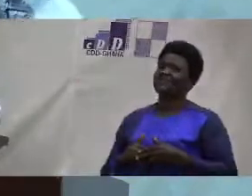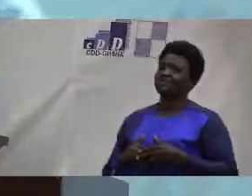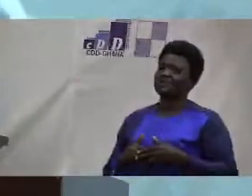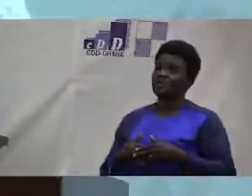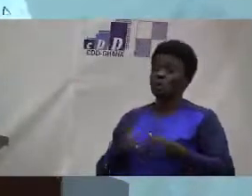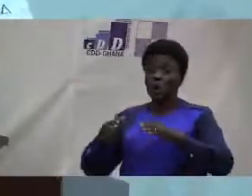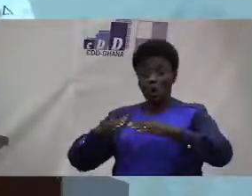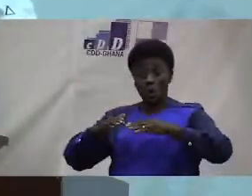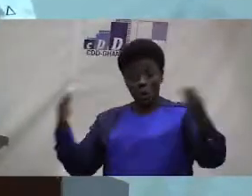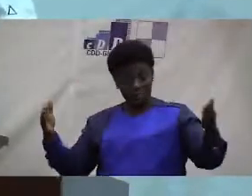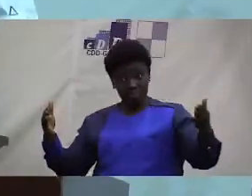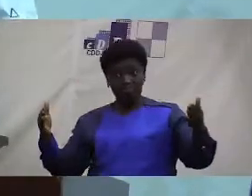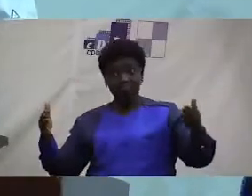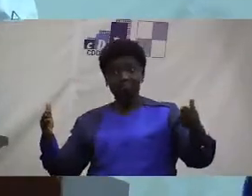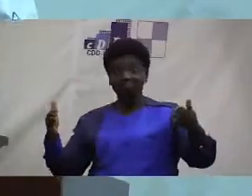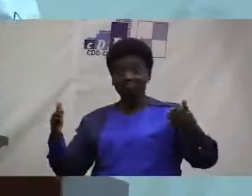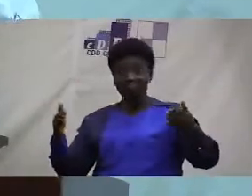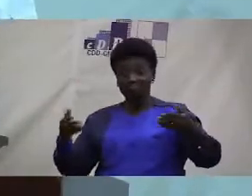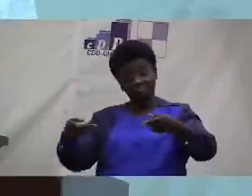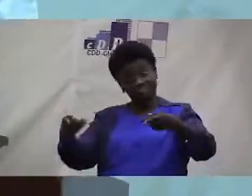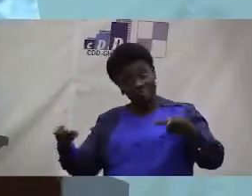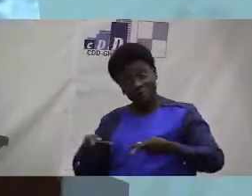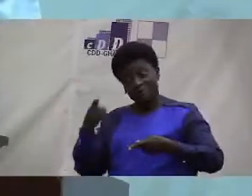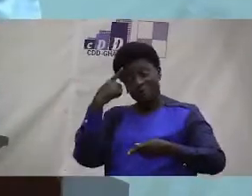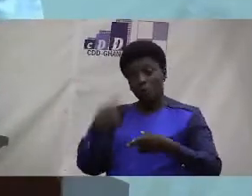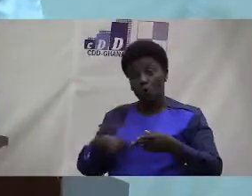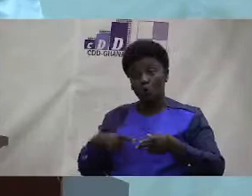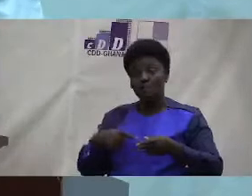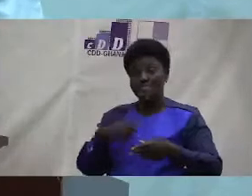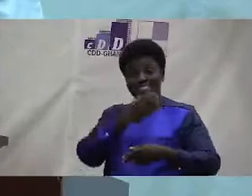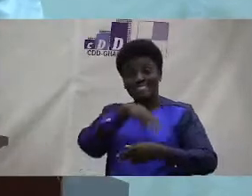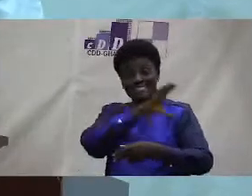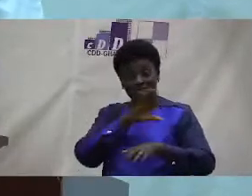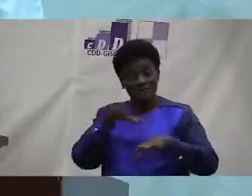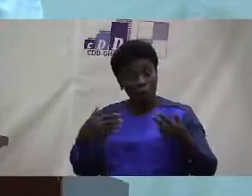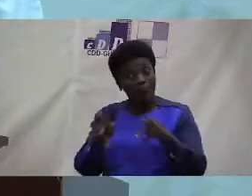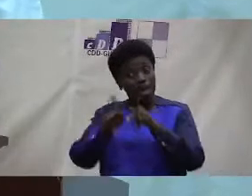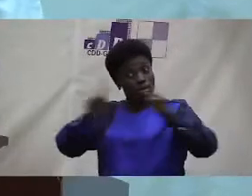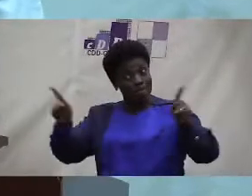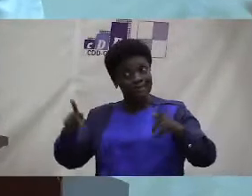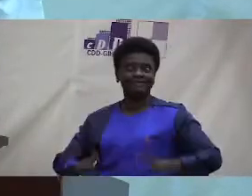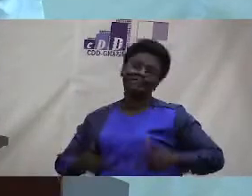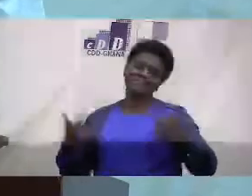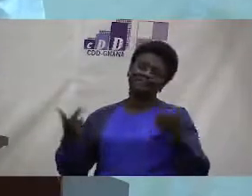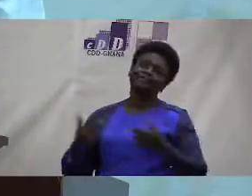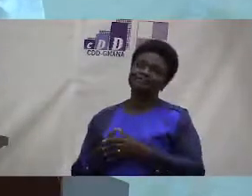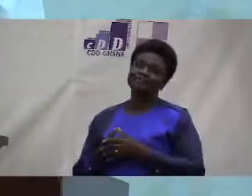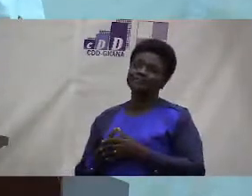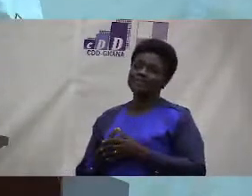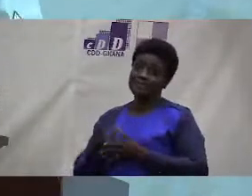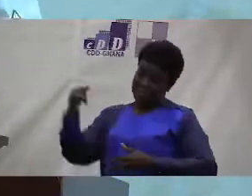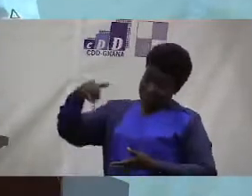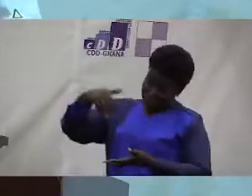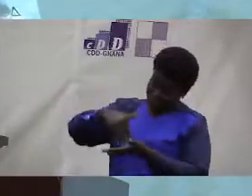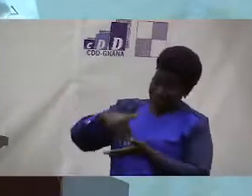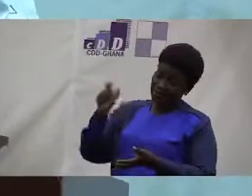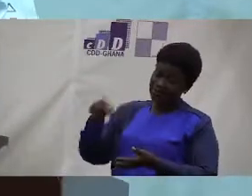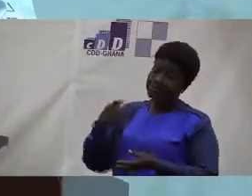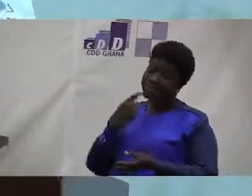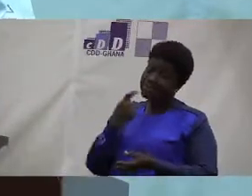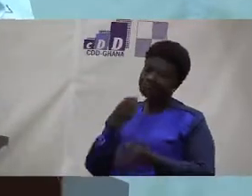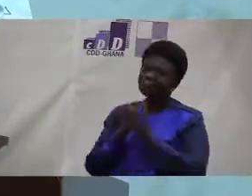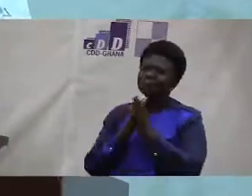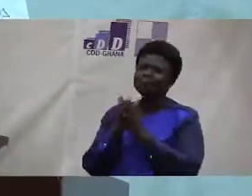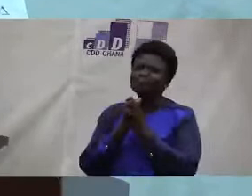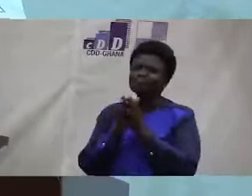open the space for civic life. Because again, an interesting